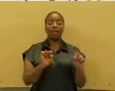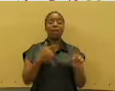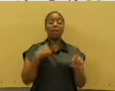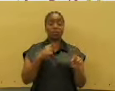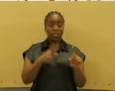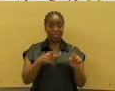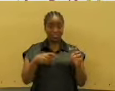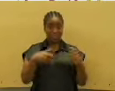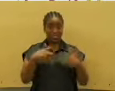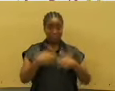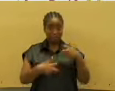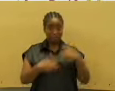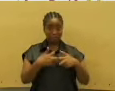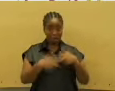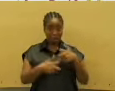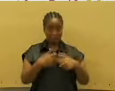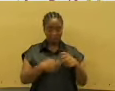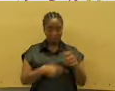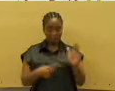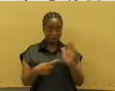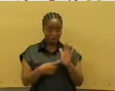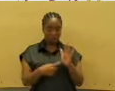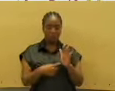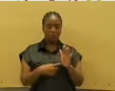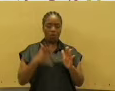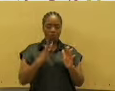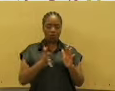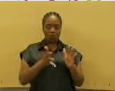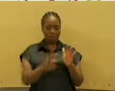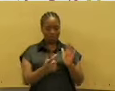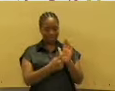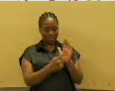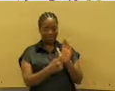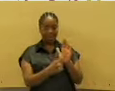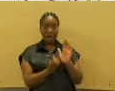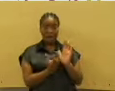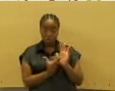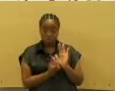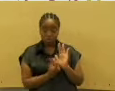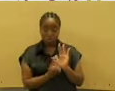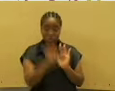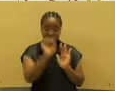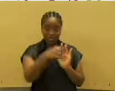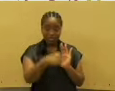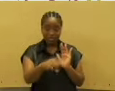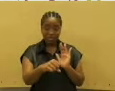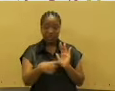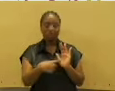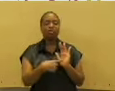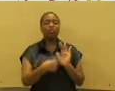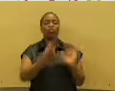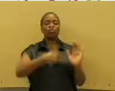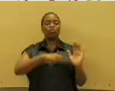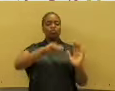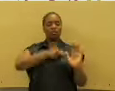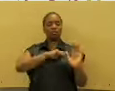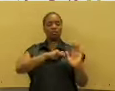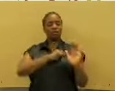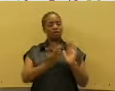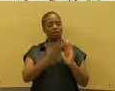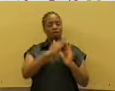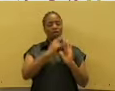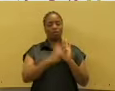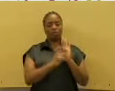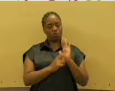the policy seeks to sort of highlight will be what's lagging behind. So trans protocol is actually a big step by the